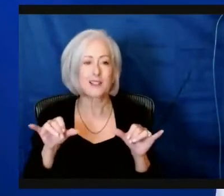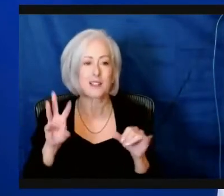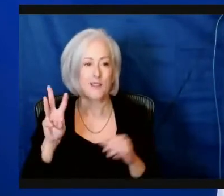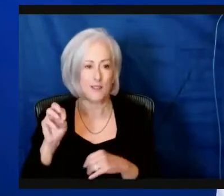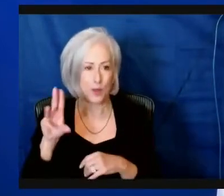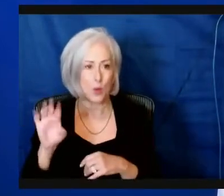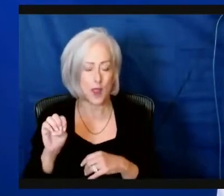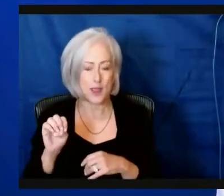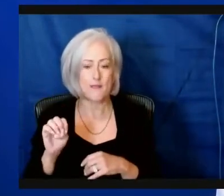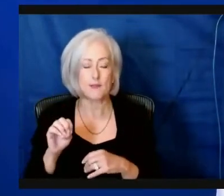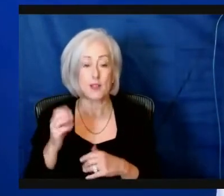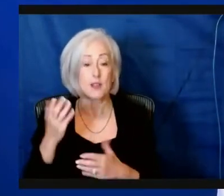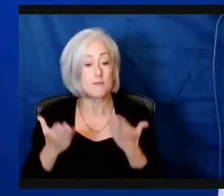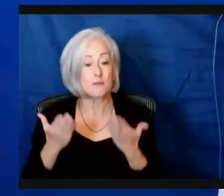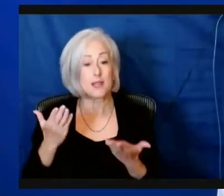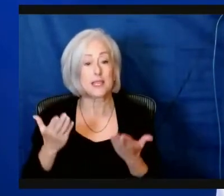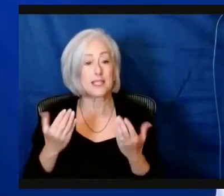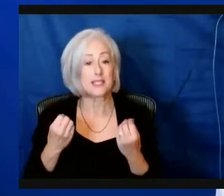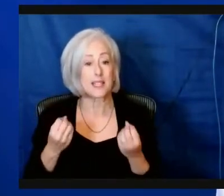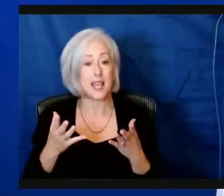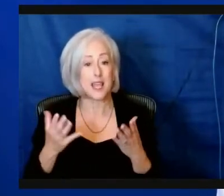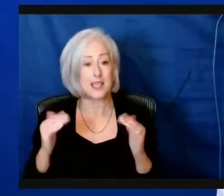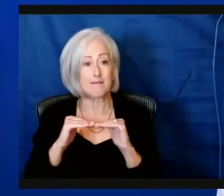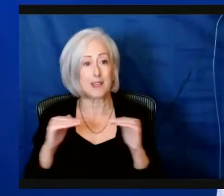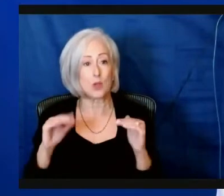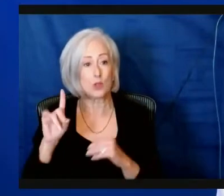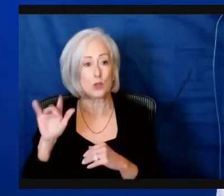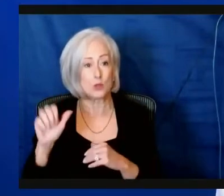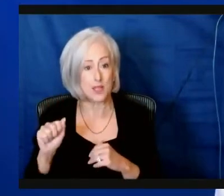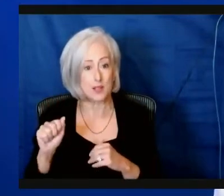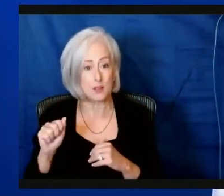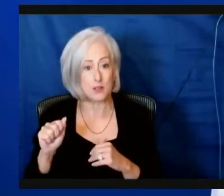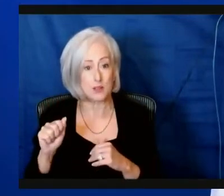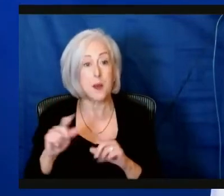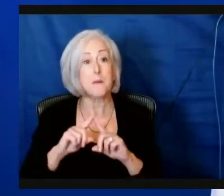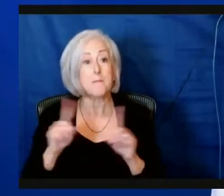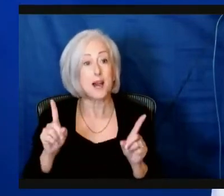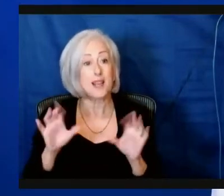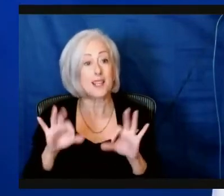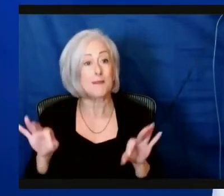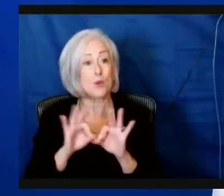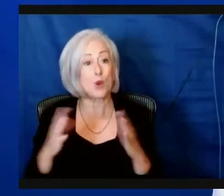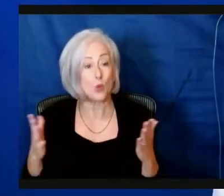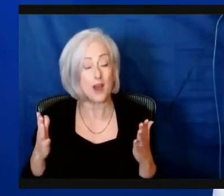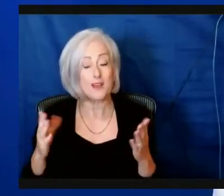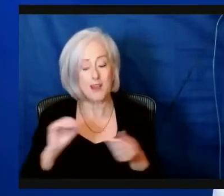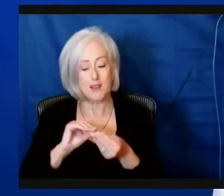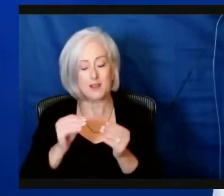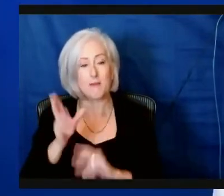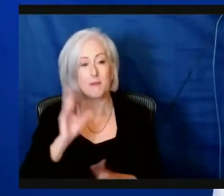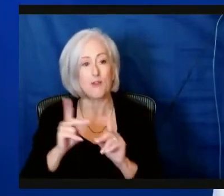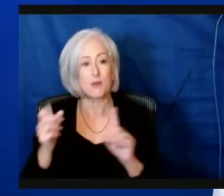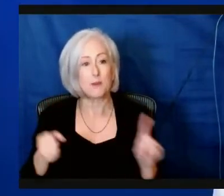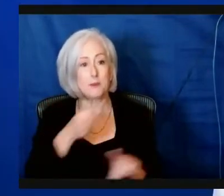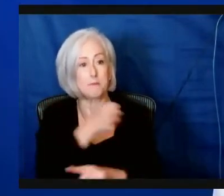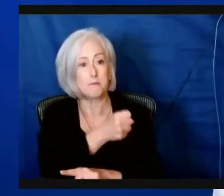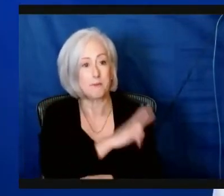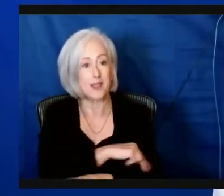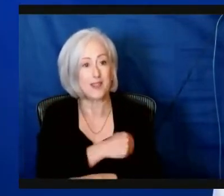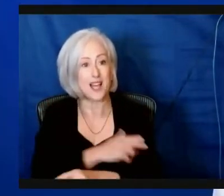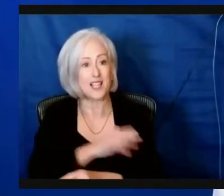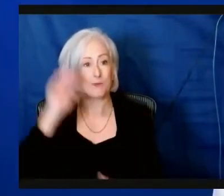the number of folks who are infected. The number of hospitalizations is significantly less. Absolutely. And I do think that's because of prior immunization